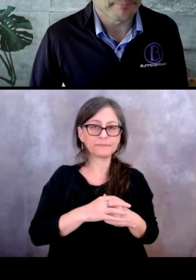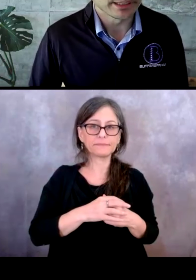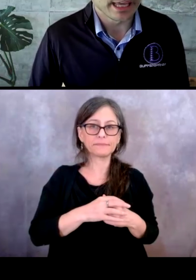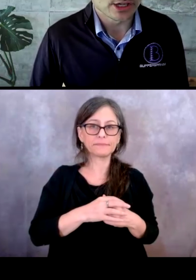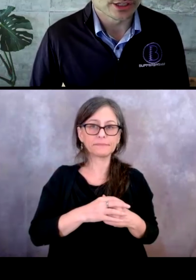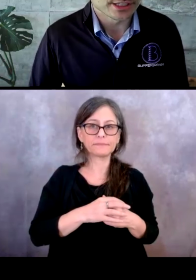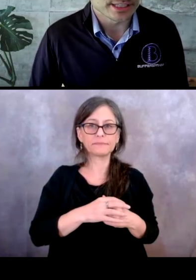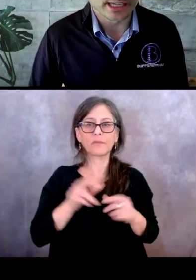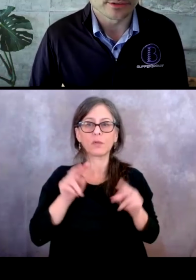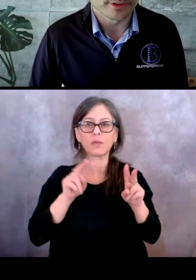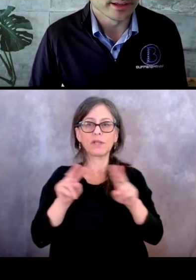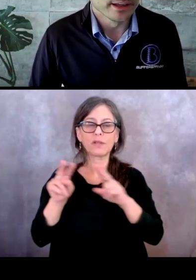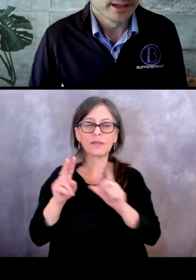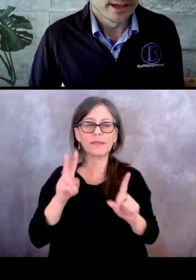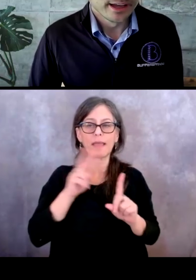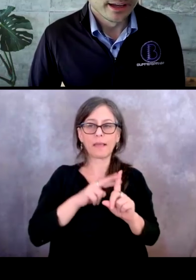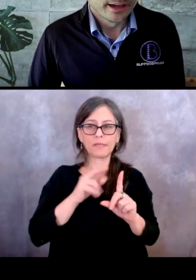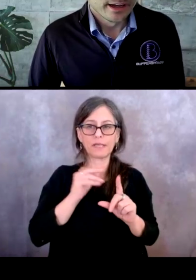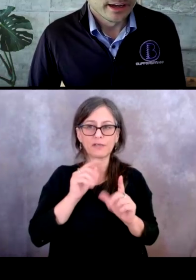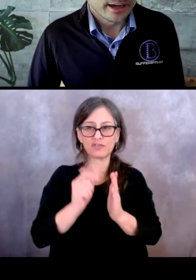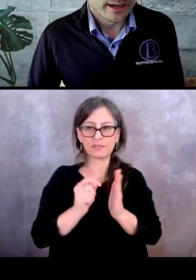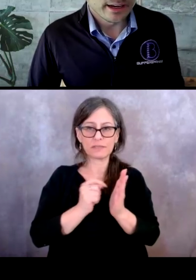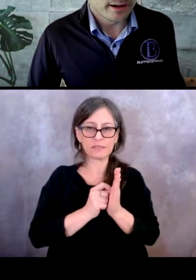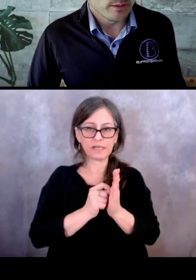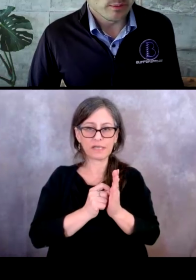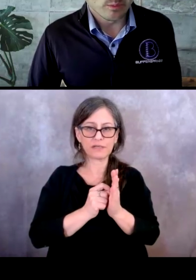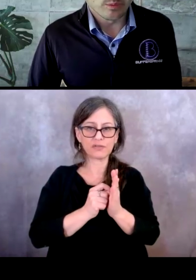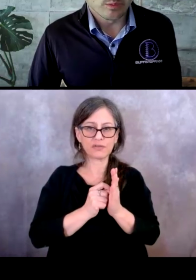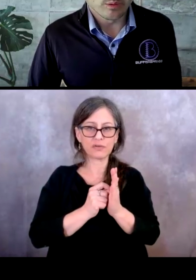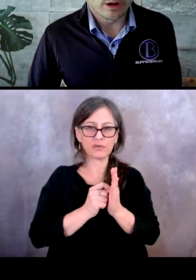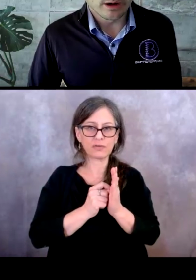at the application stage of it,